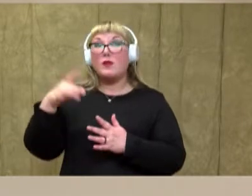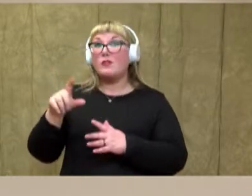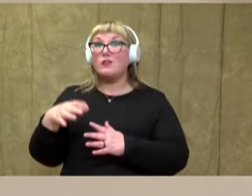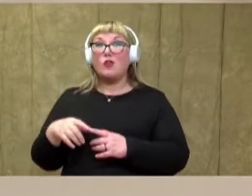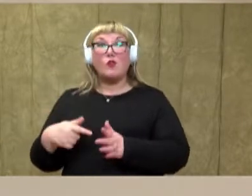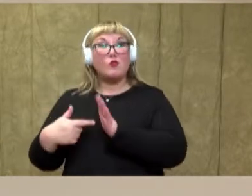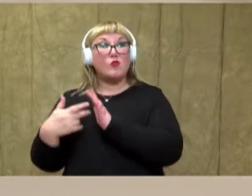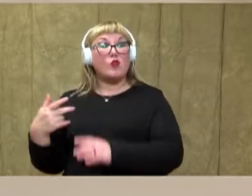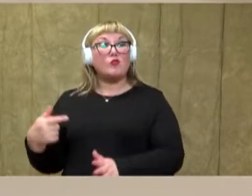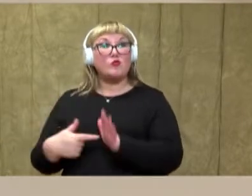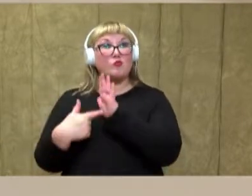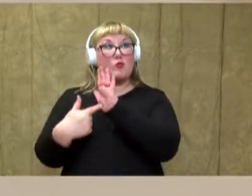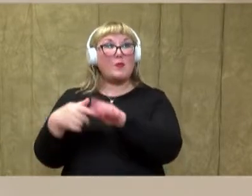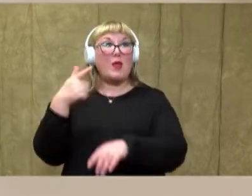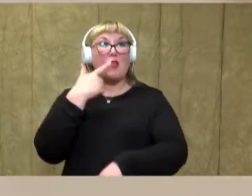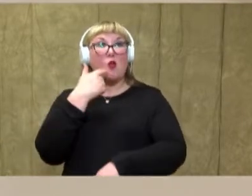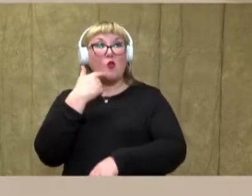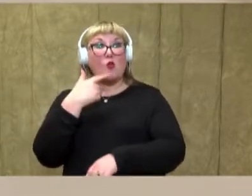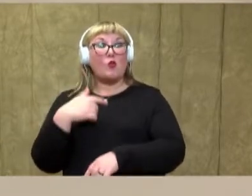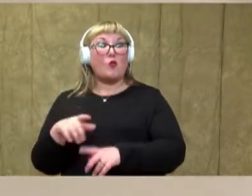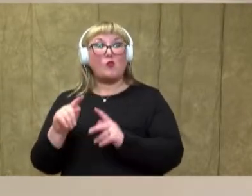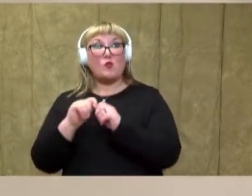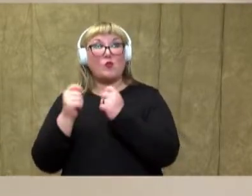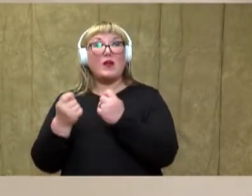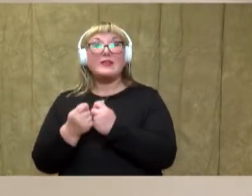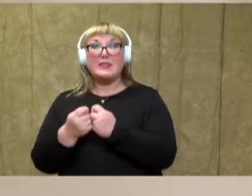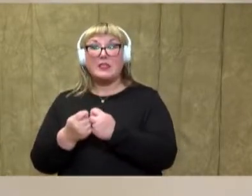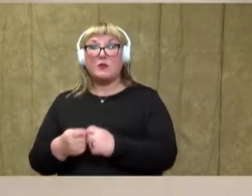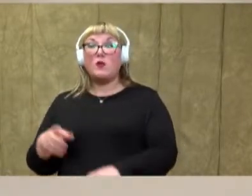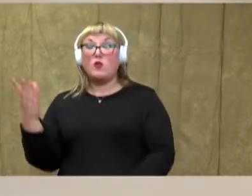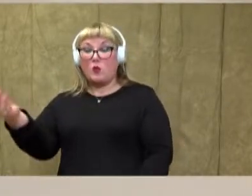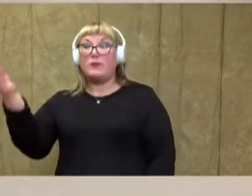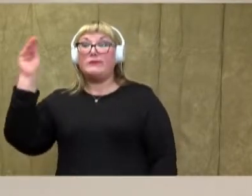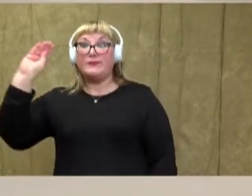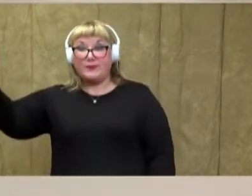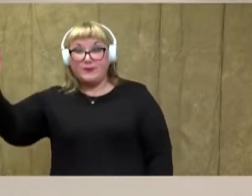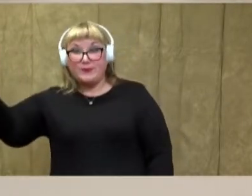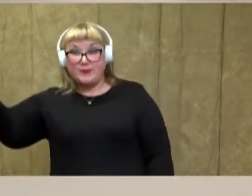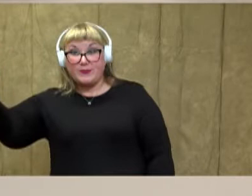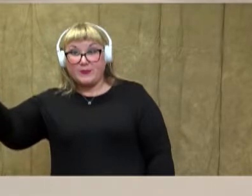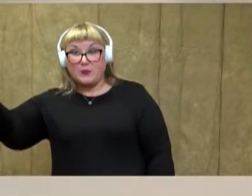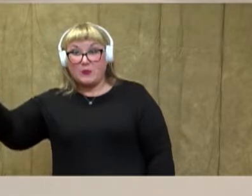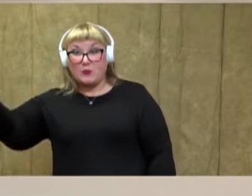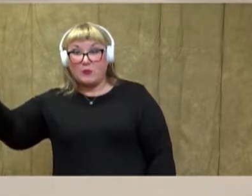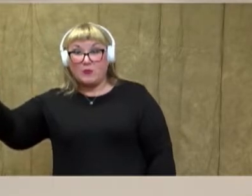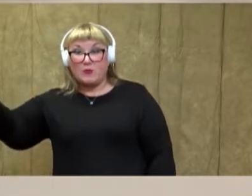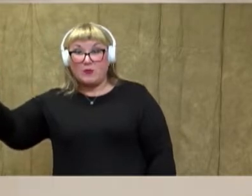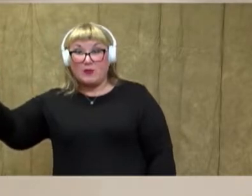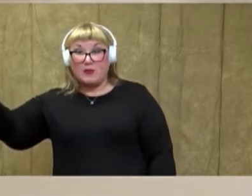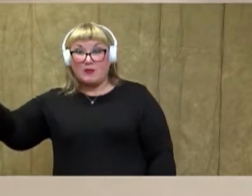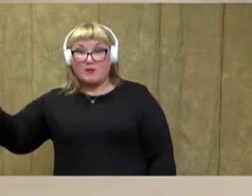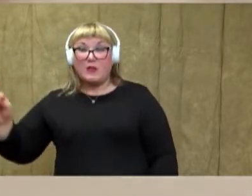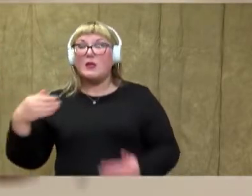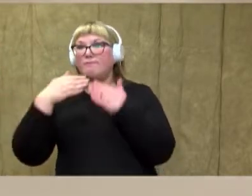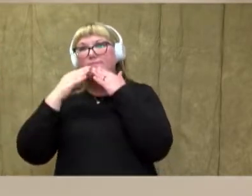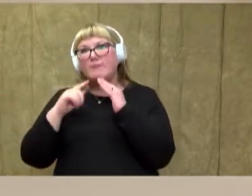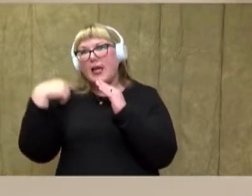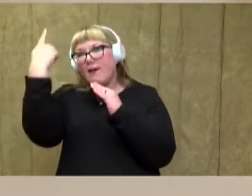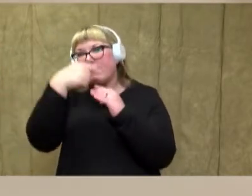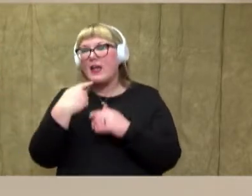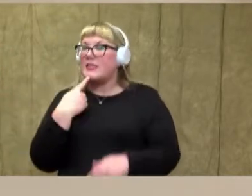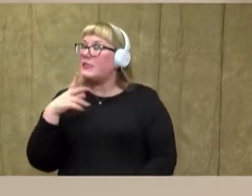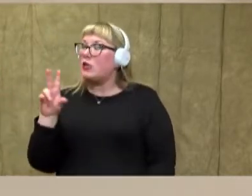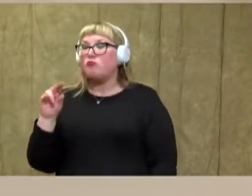and listen for those sounds, absolutely. And it goes right over here underneath our friend that has the sad face. He tells us,